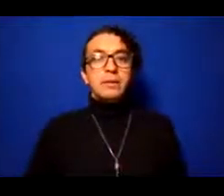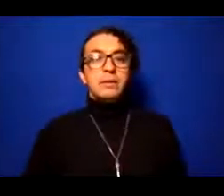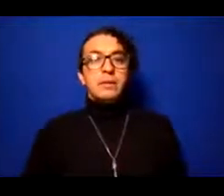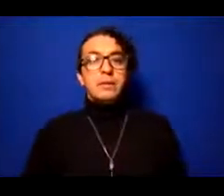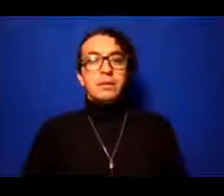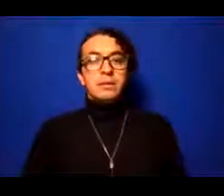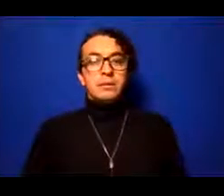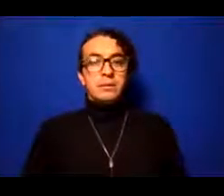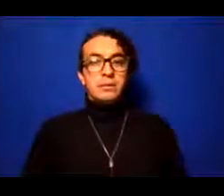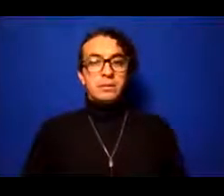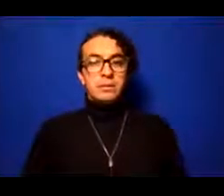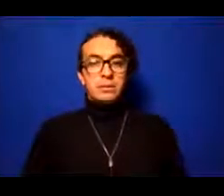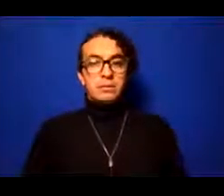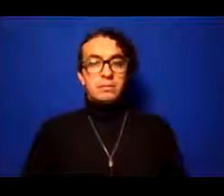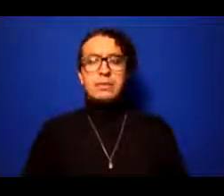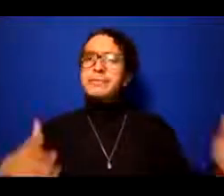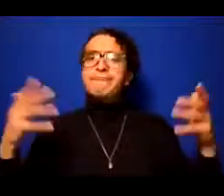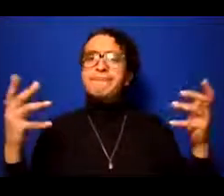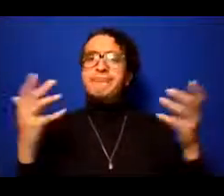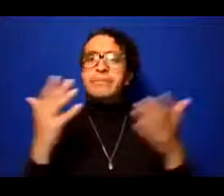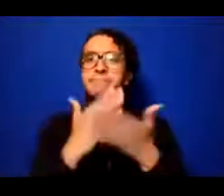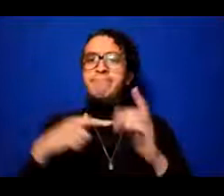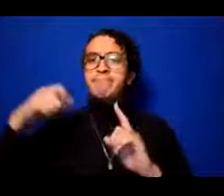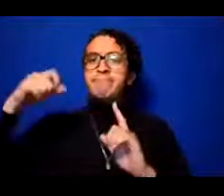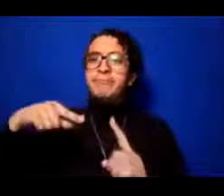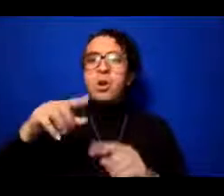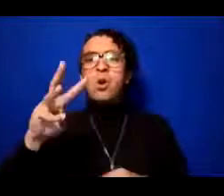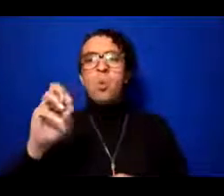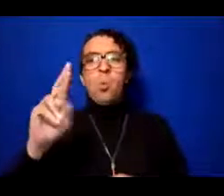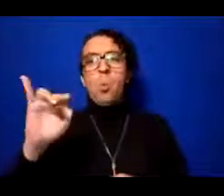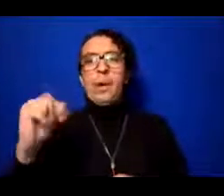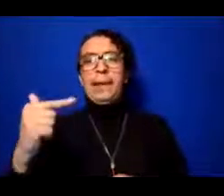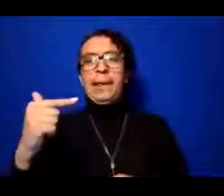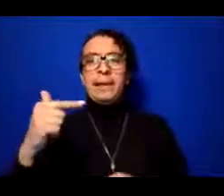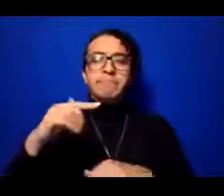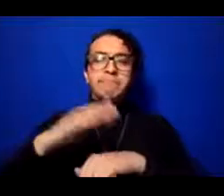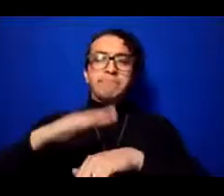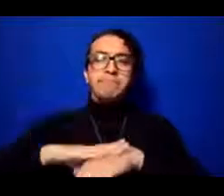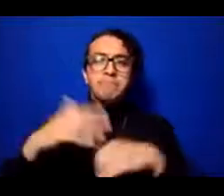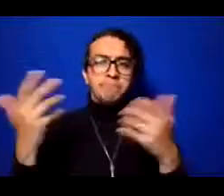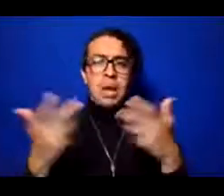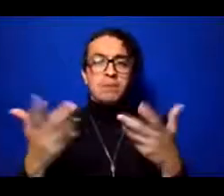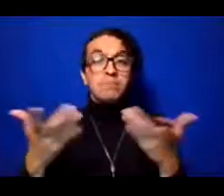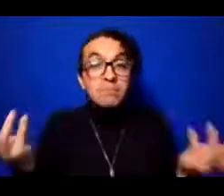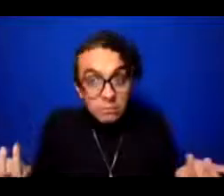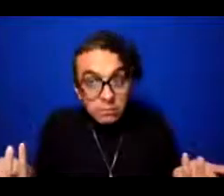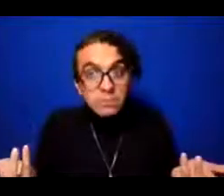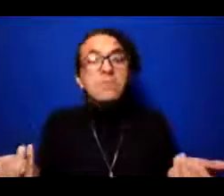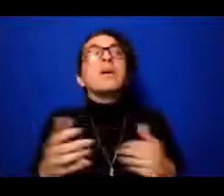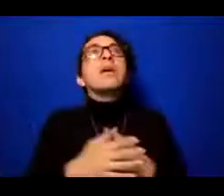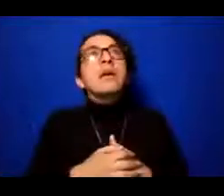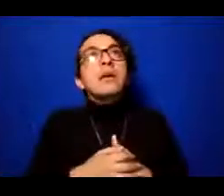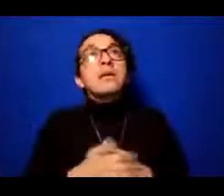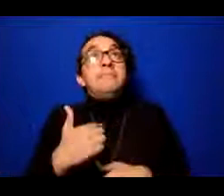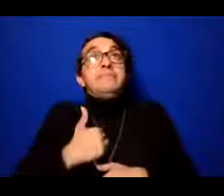Okay. So what are some general warning signs? Because I want to give you, I always hear this. So, what are some of the main warning signs that I need to be looking out for